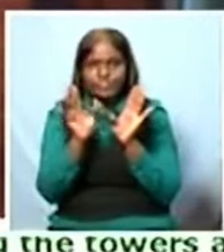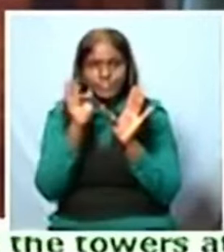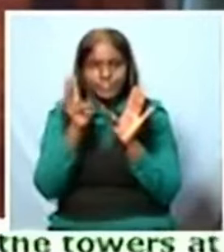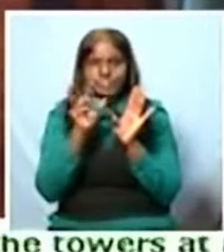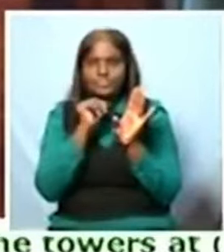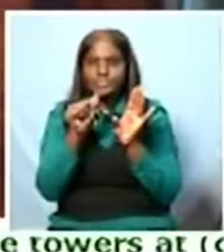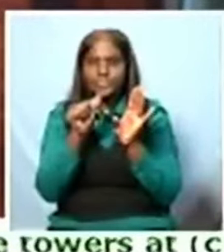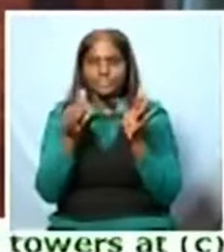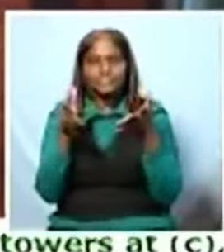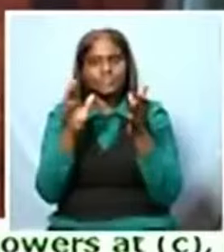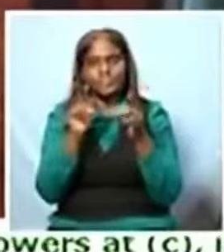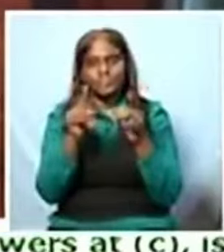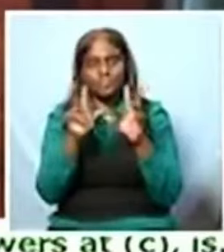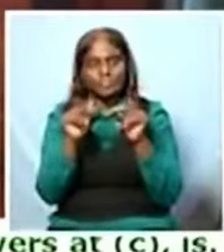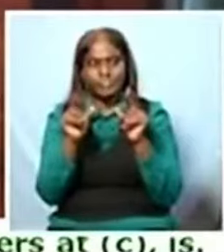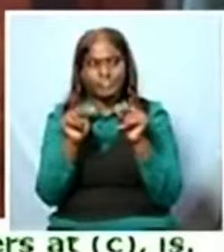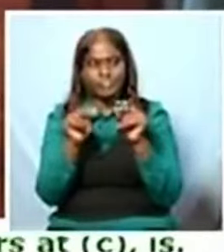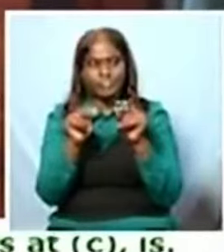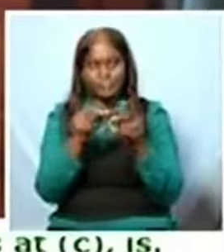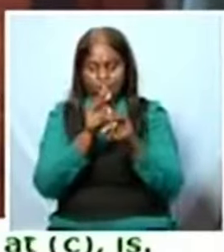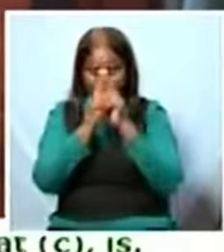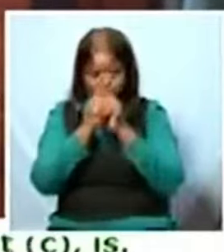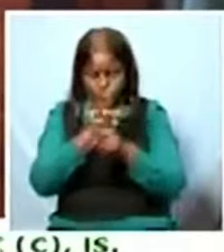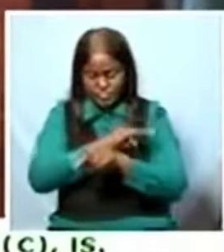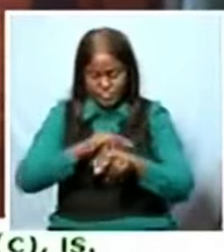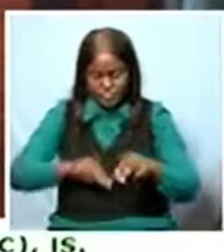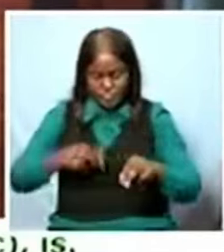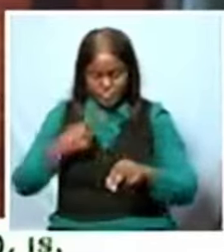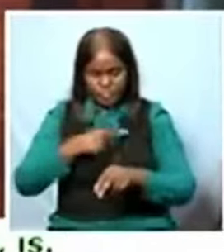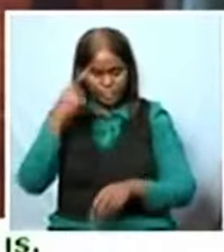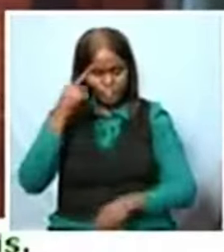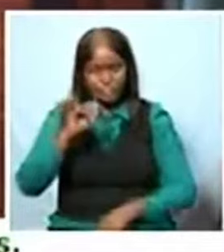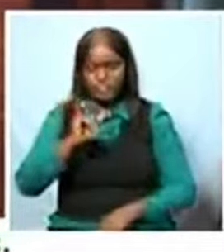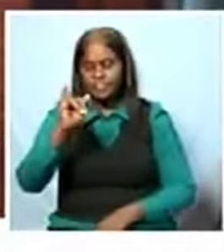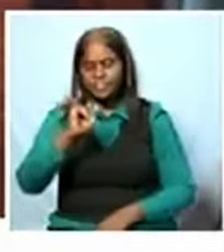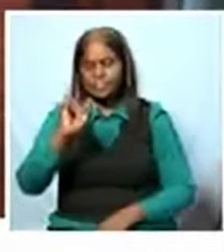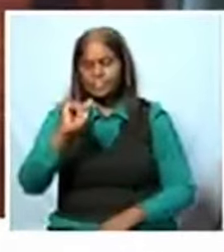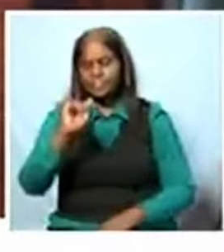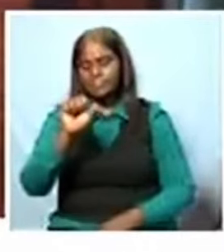not allow it. The Honorable Member for Isoka.